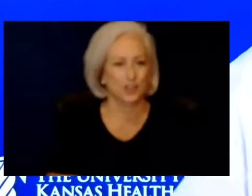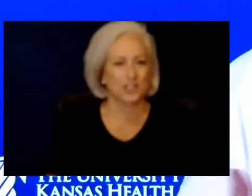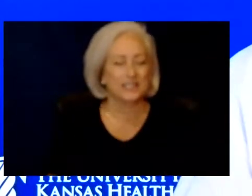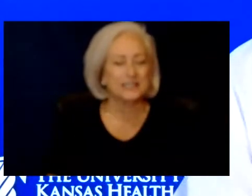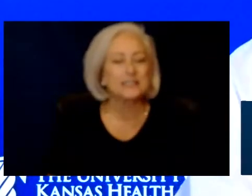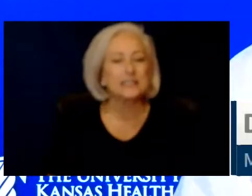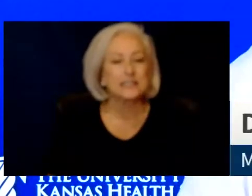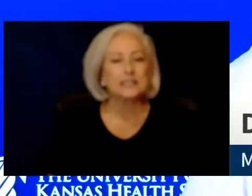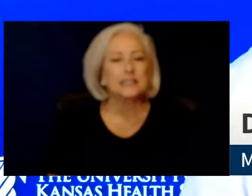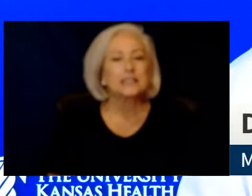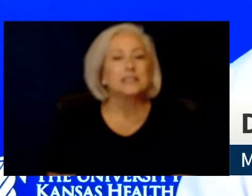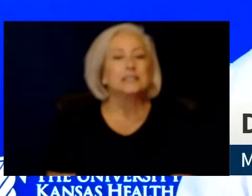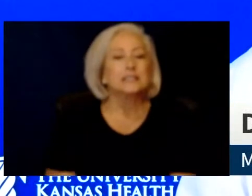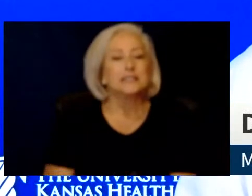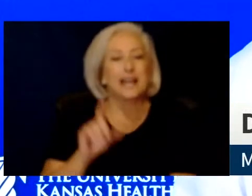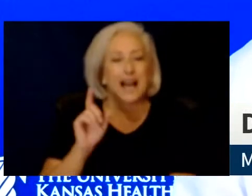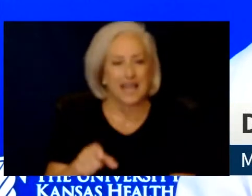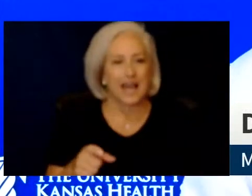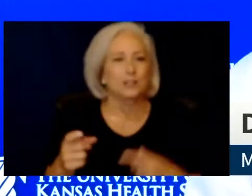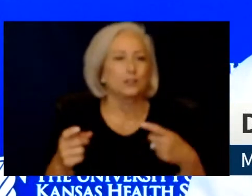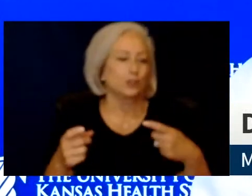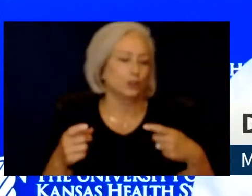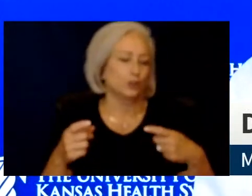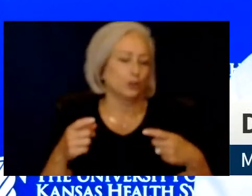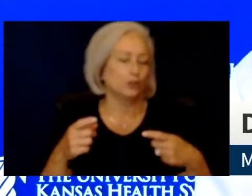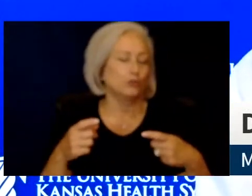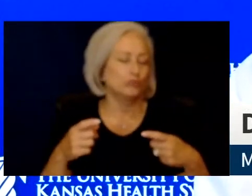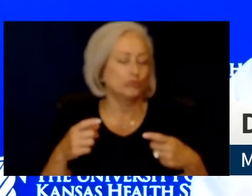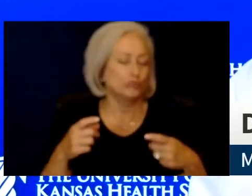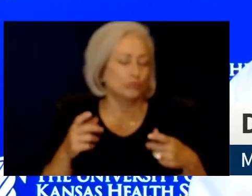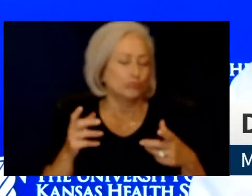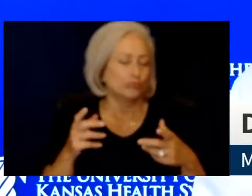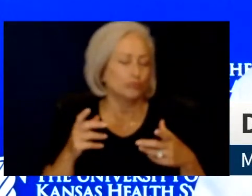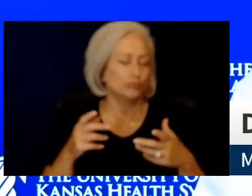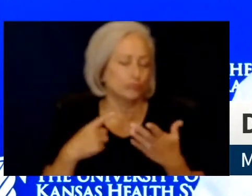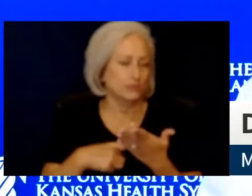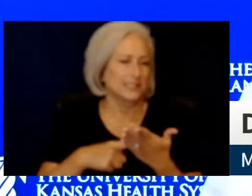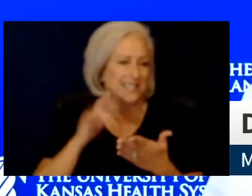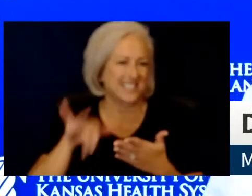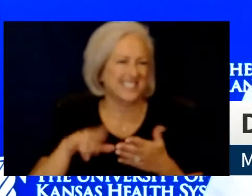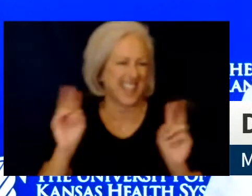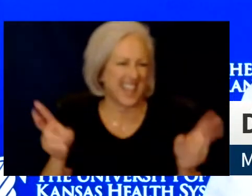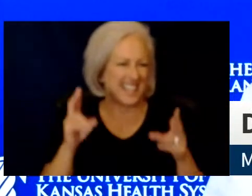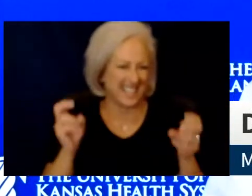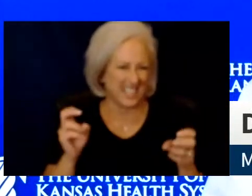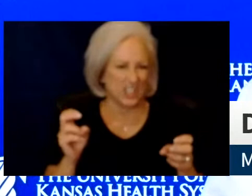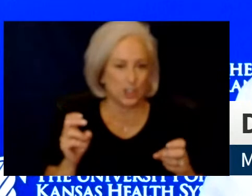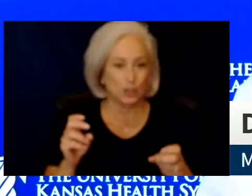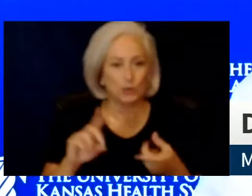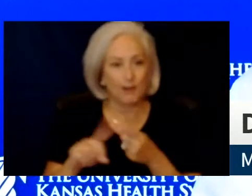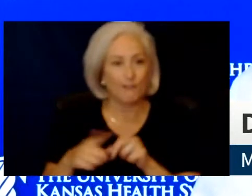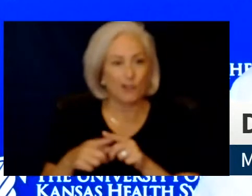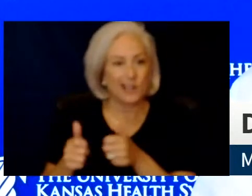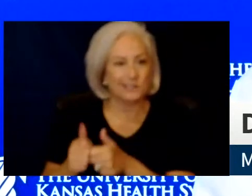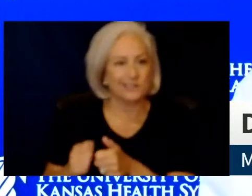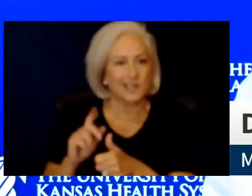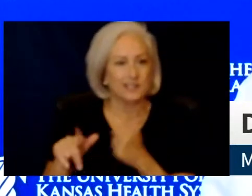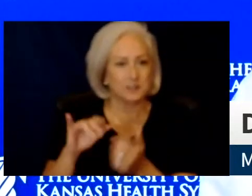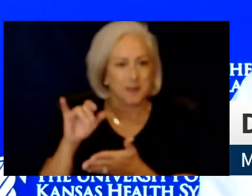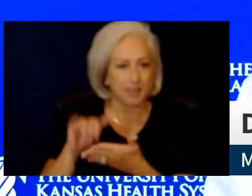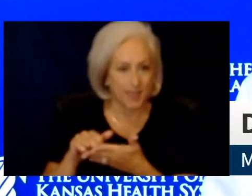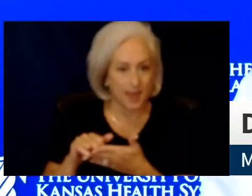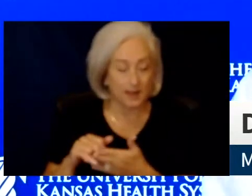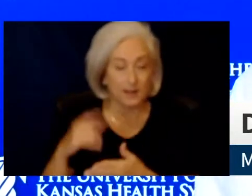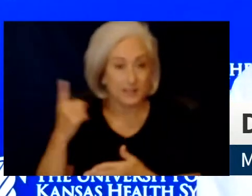not me personally, but a friend had texted earlier this week just about that. Somebody in the family was positive, and they were wondering